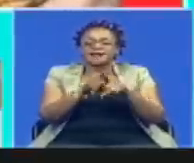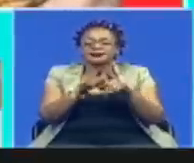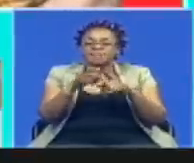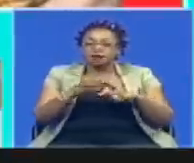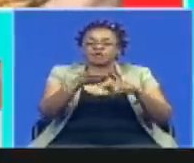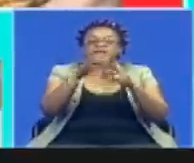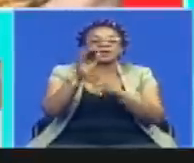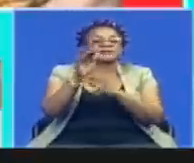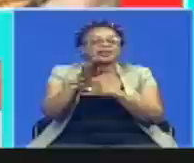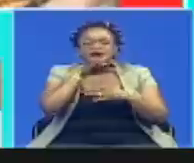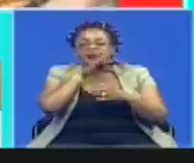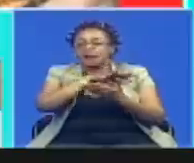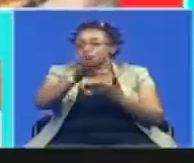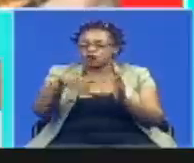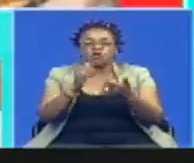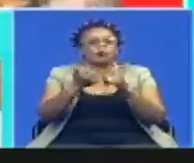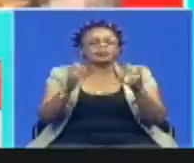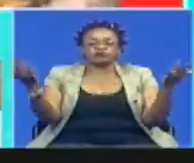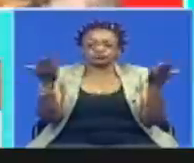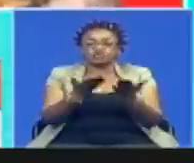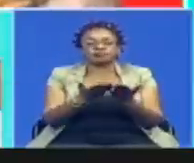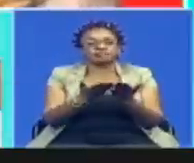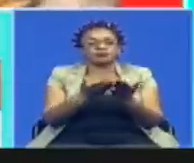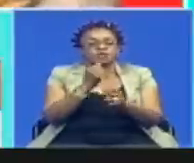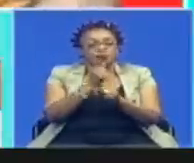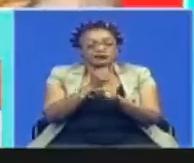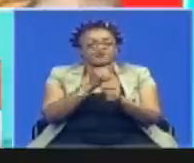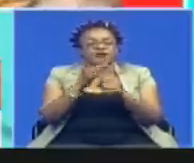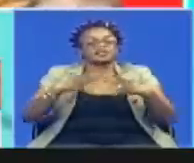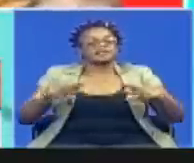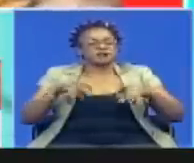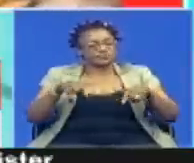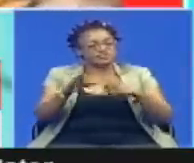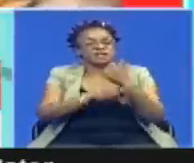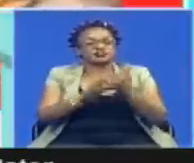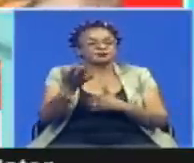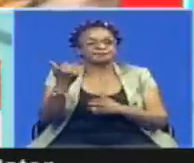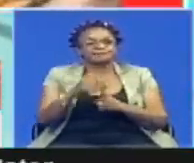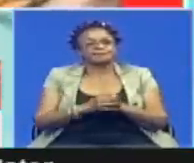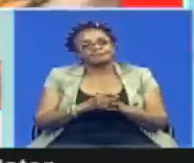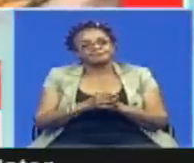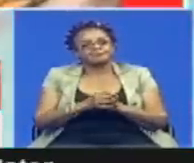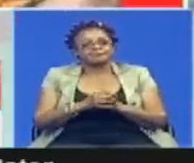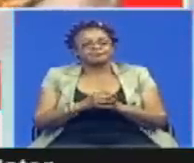Raila Odinga and everybody who competed with him to join him in working for the citizens of this country.